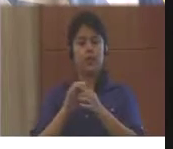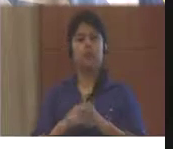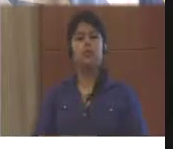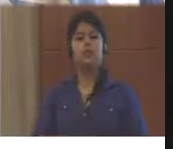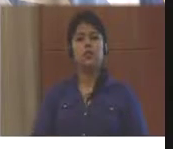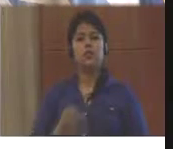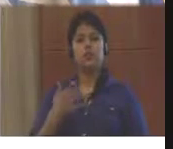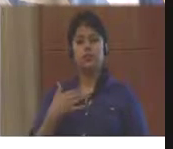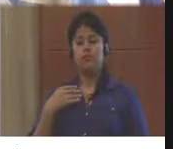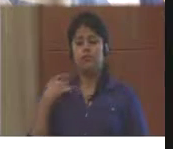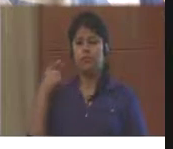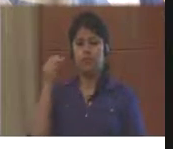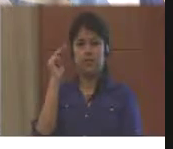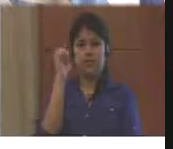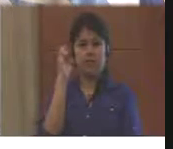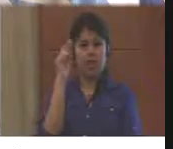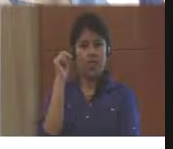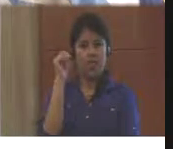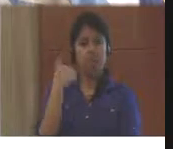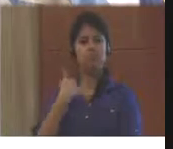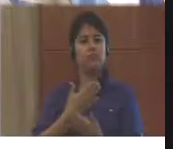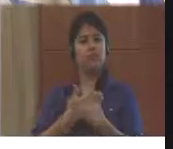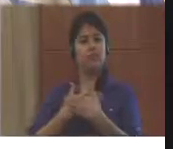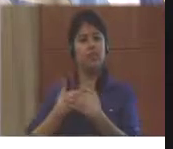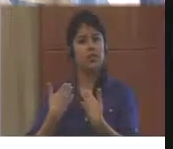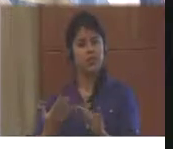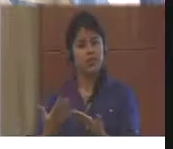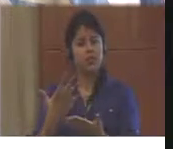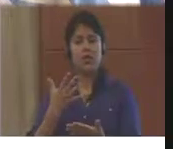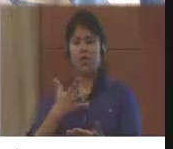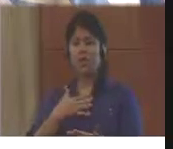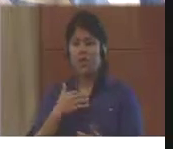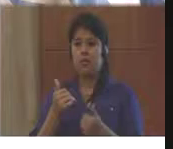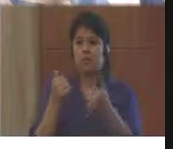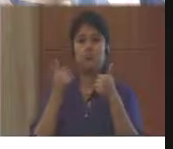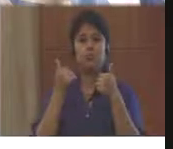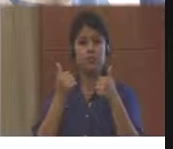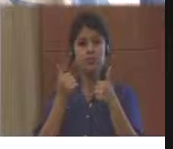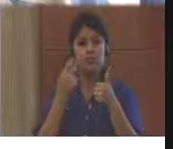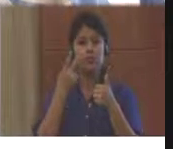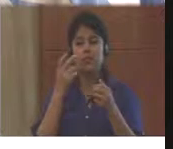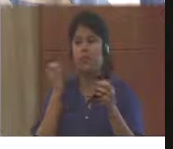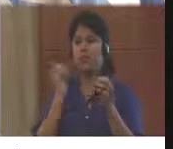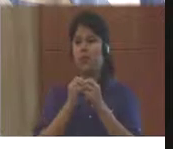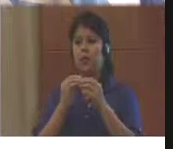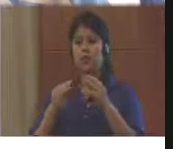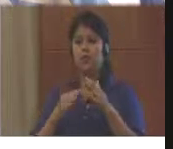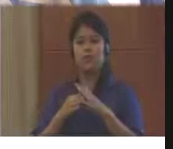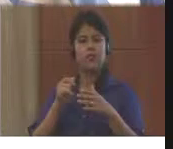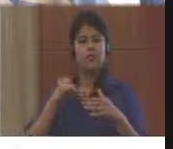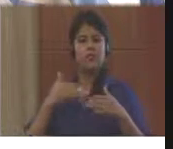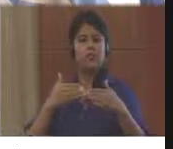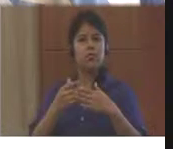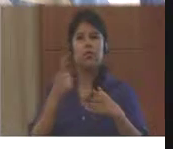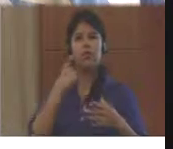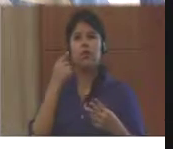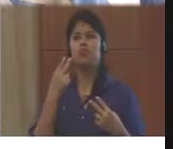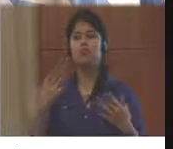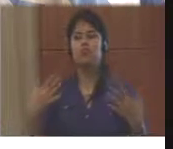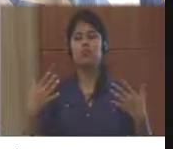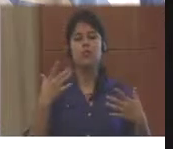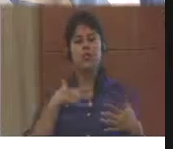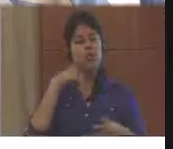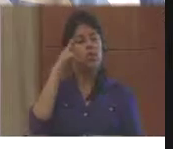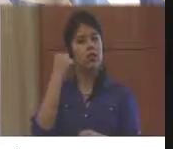señor Mena. Thank you very much. I would like to join my colleagues in congratulating you,